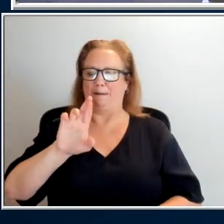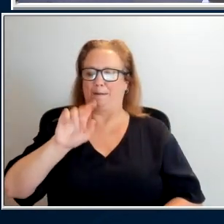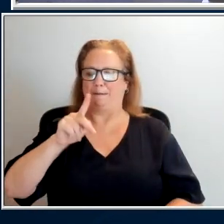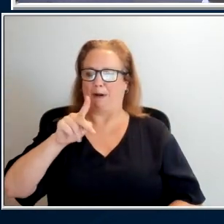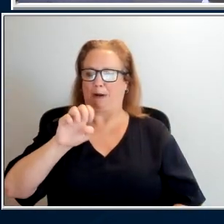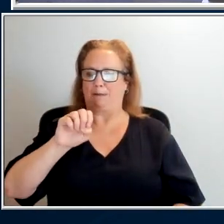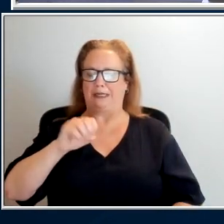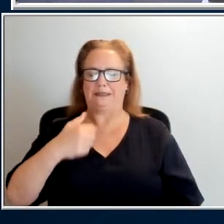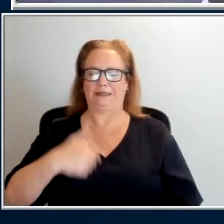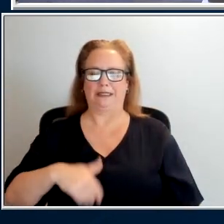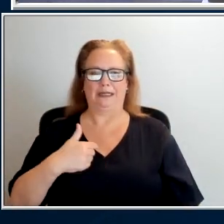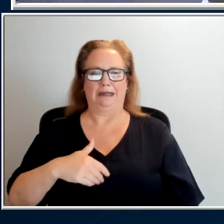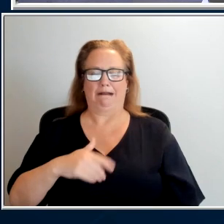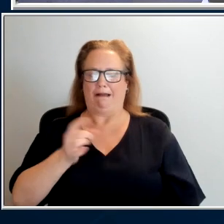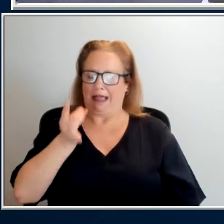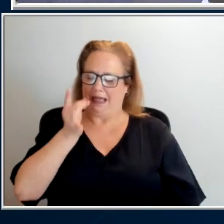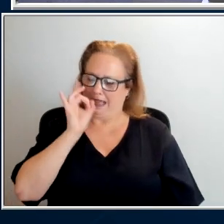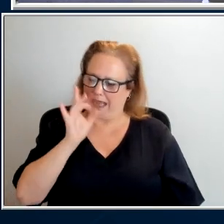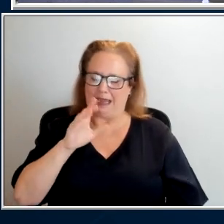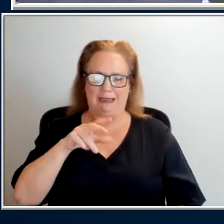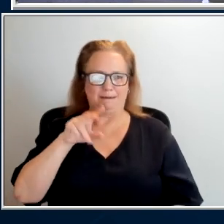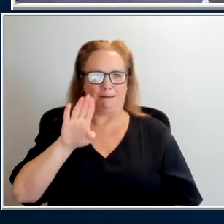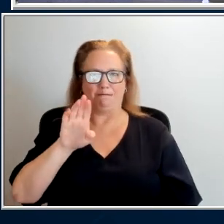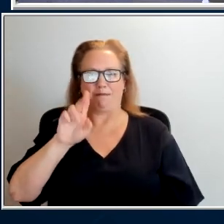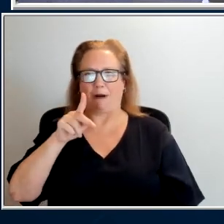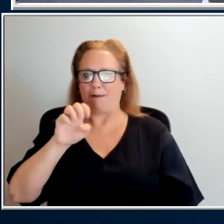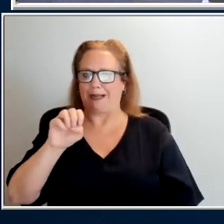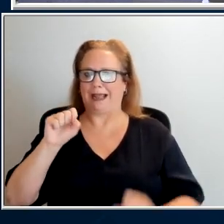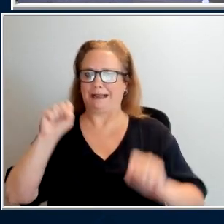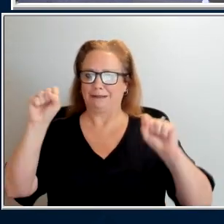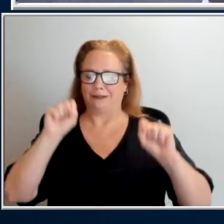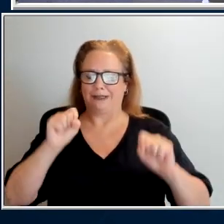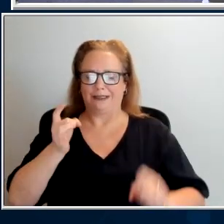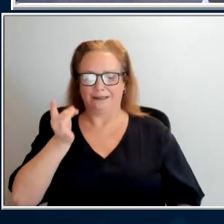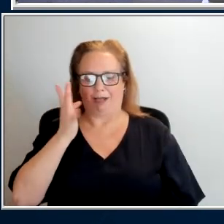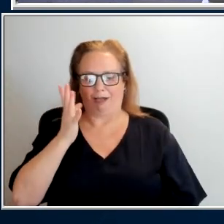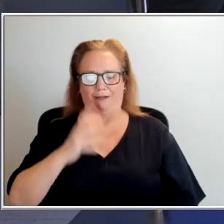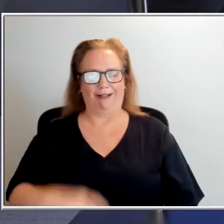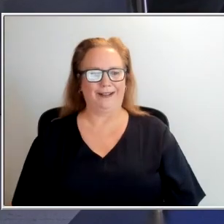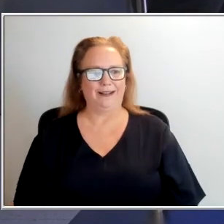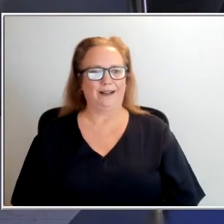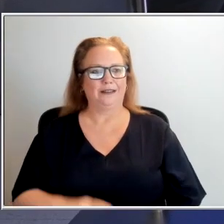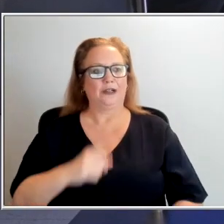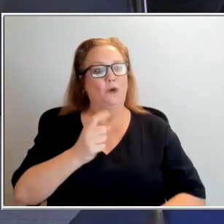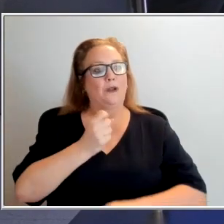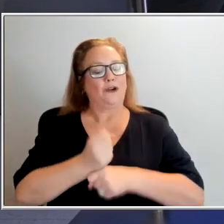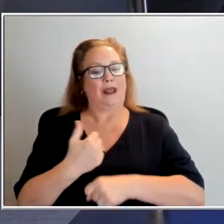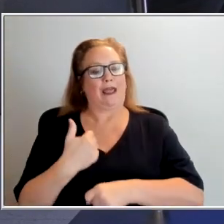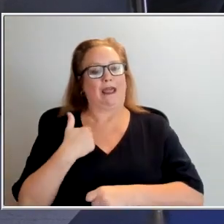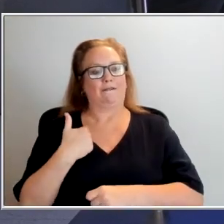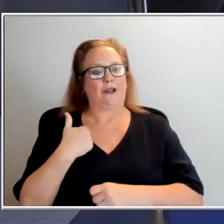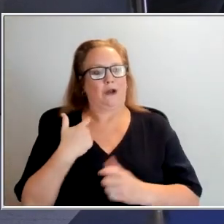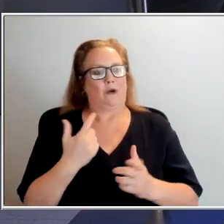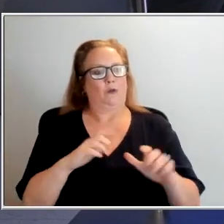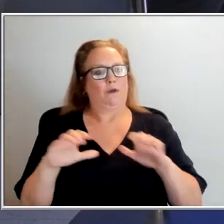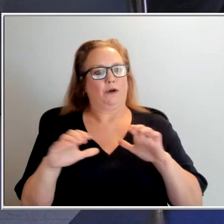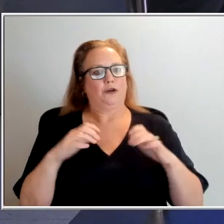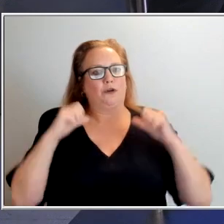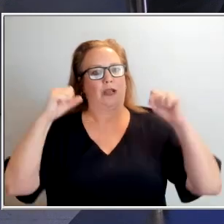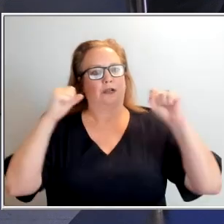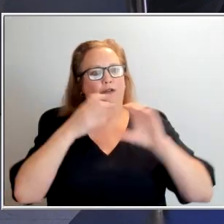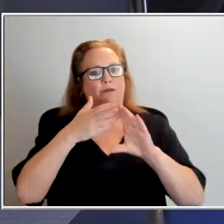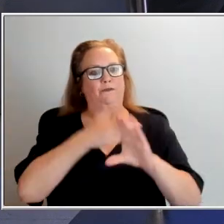my nemesis. Right? Nemesis. All right, Marcia, you were diagnosed almost a year and a half ago. What were you doing for exercise before